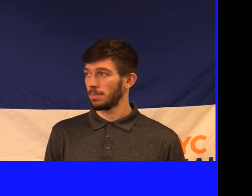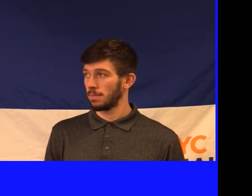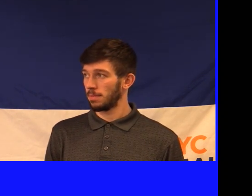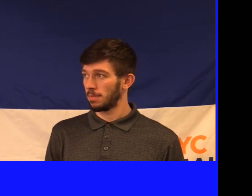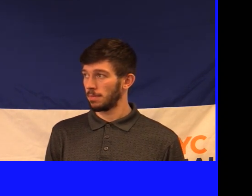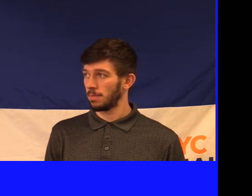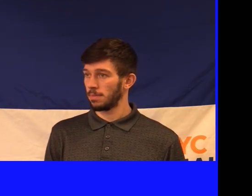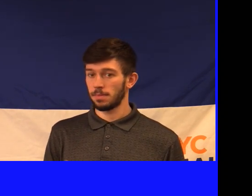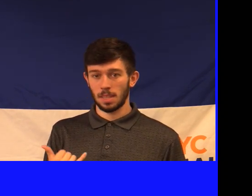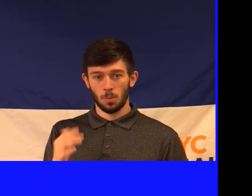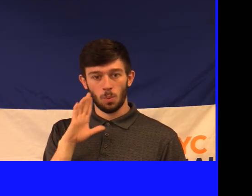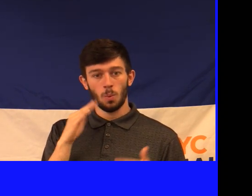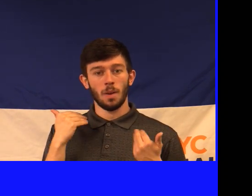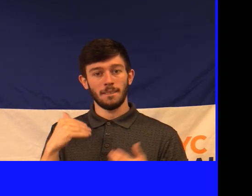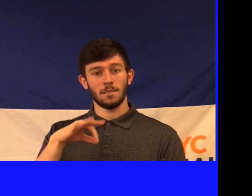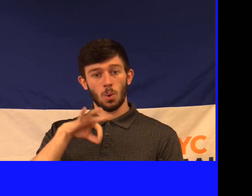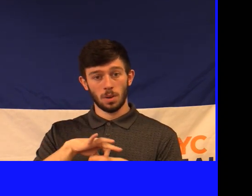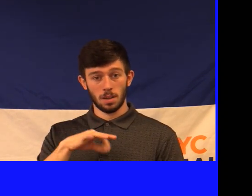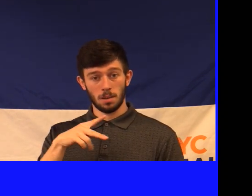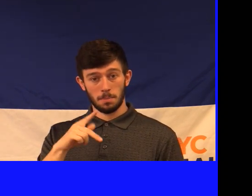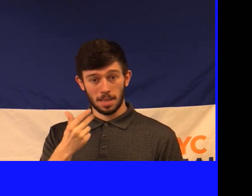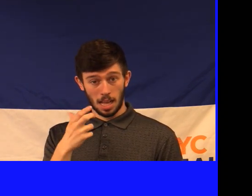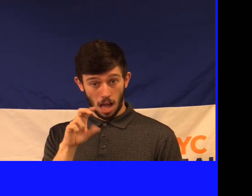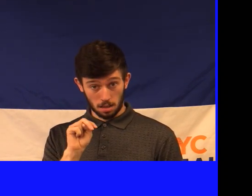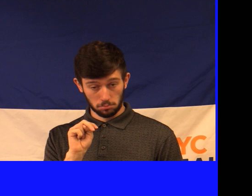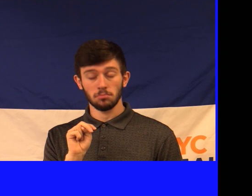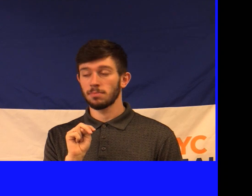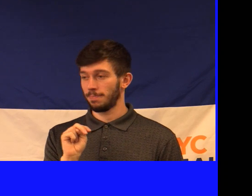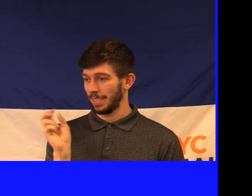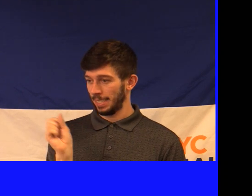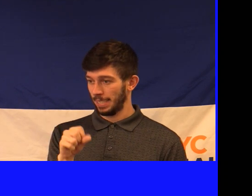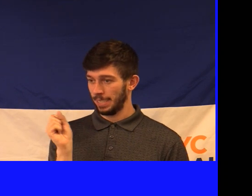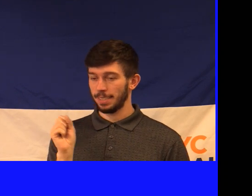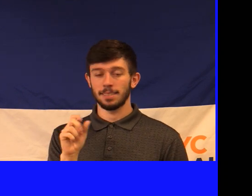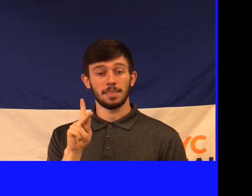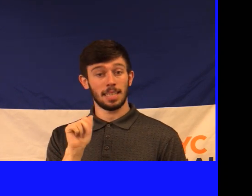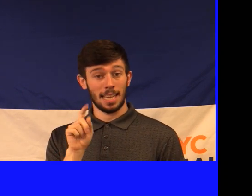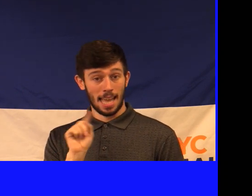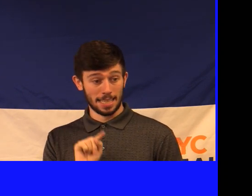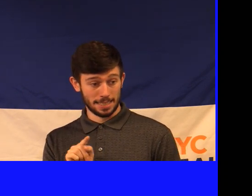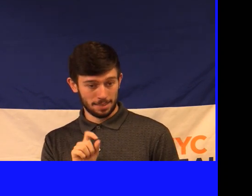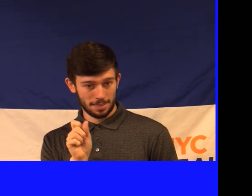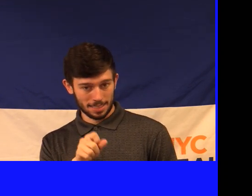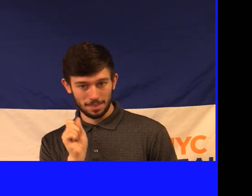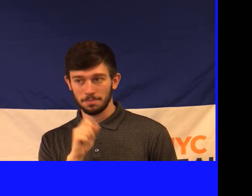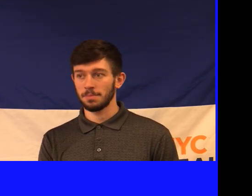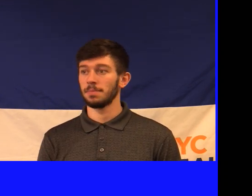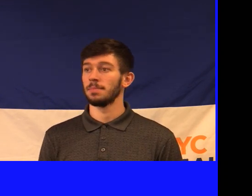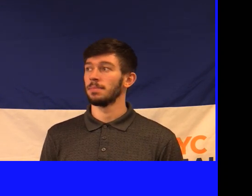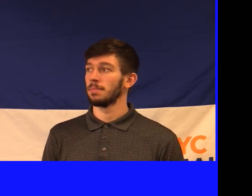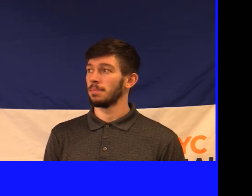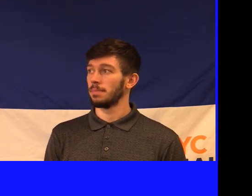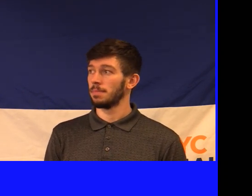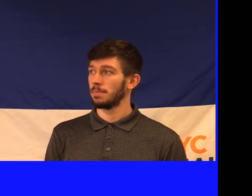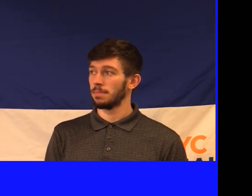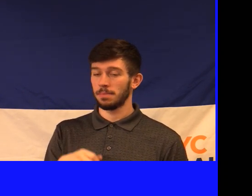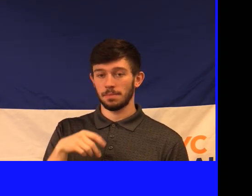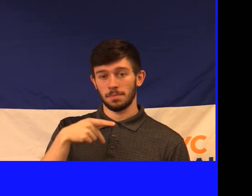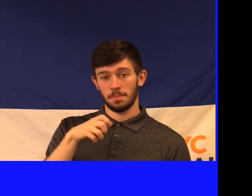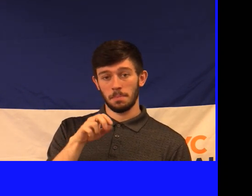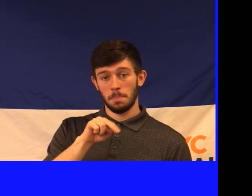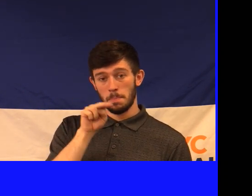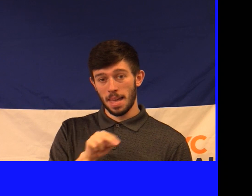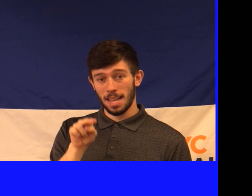vote. Dr. Jose Pagan, Yes. Dr. Katz, Yes. Benny